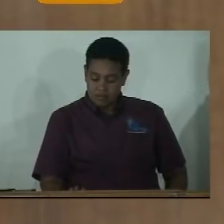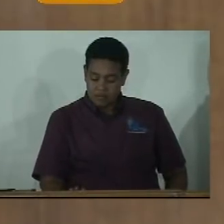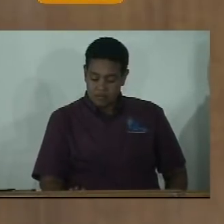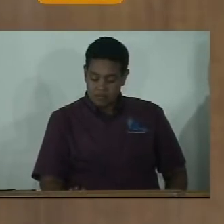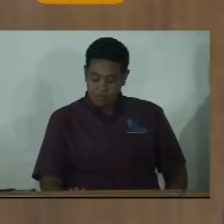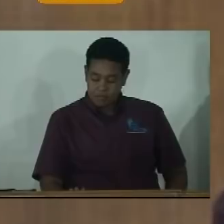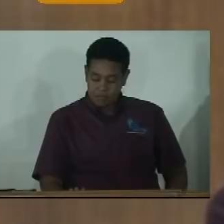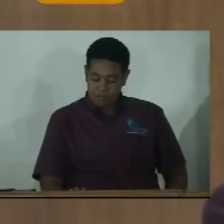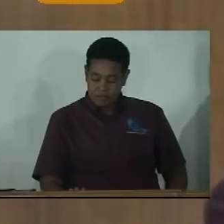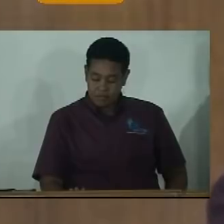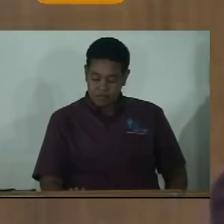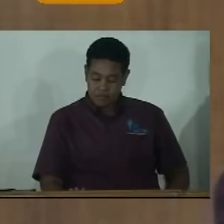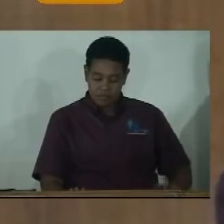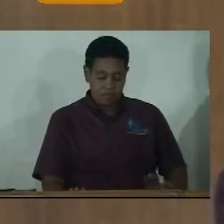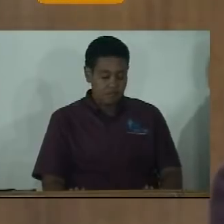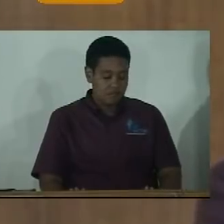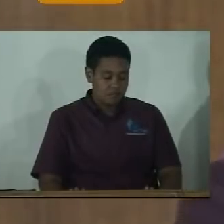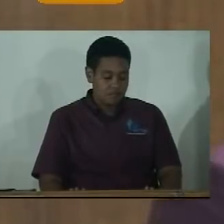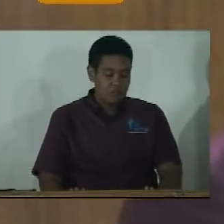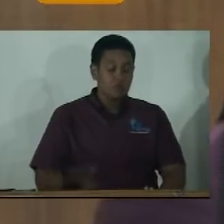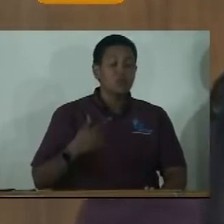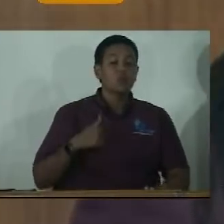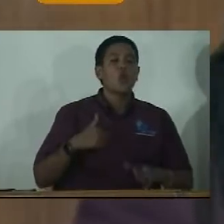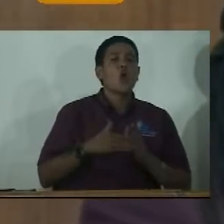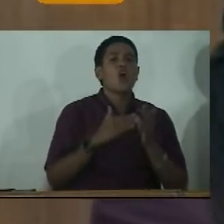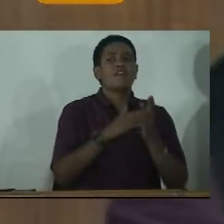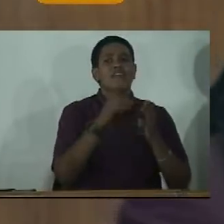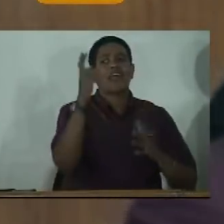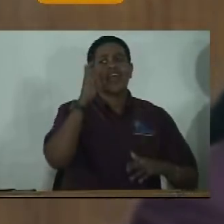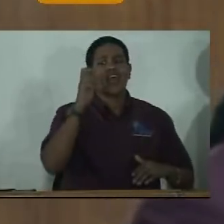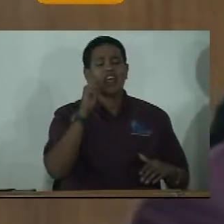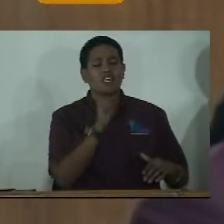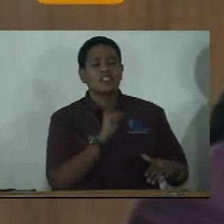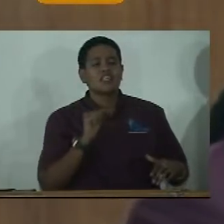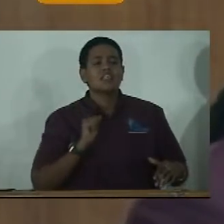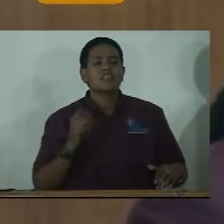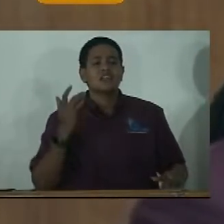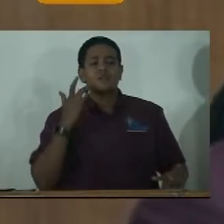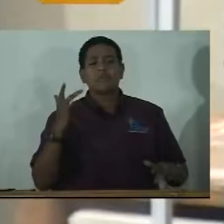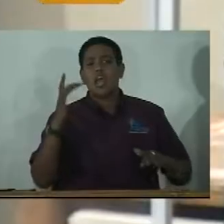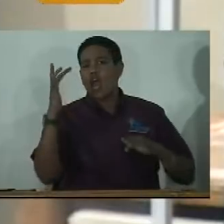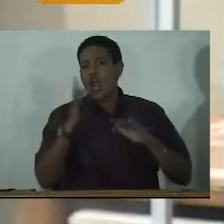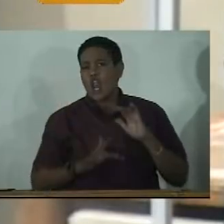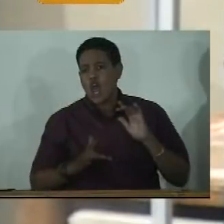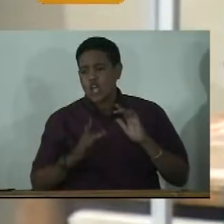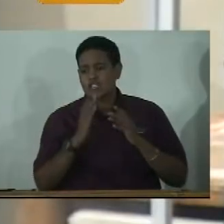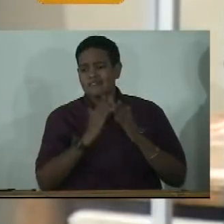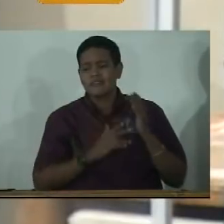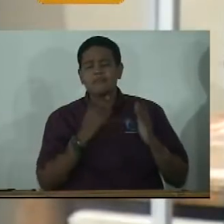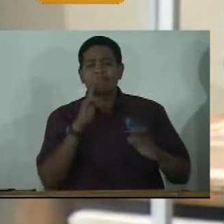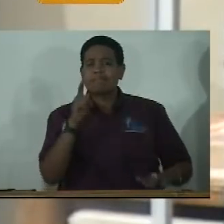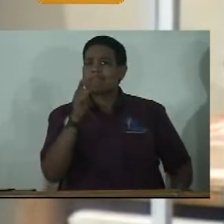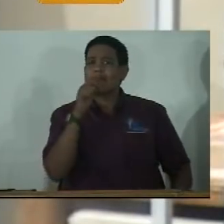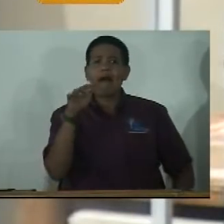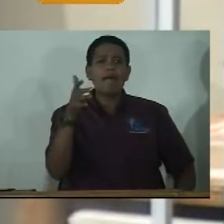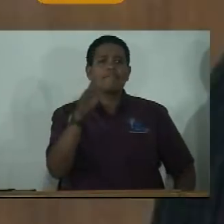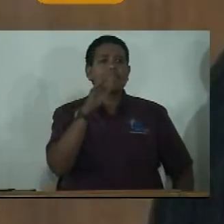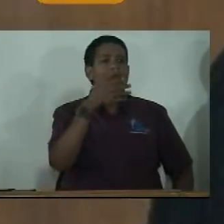We often hear, Senator, that there is a glut of certain vegetables in our